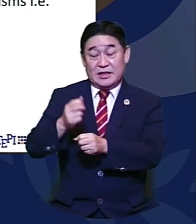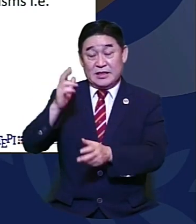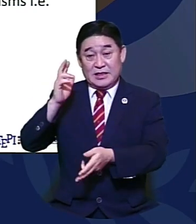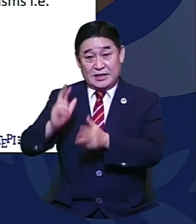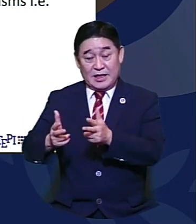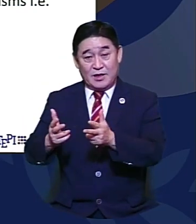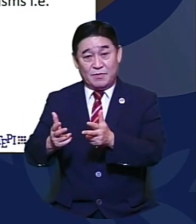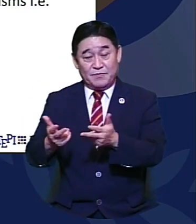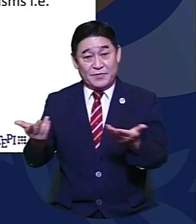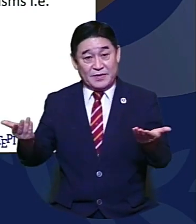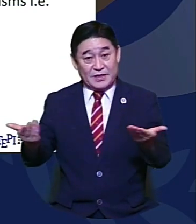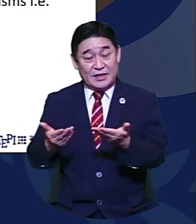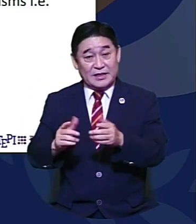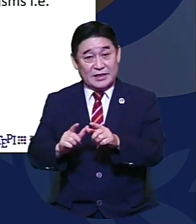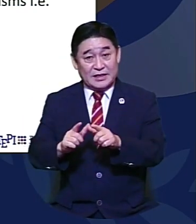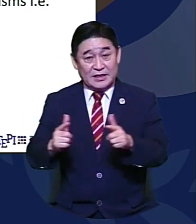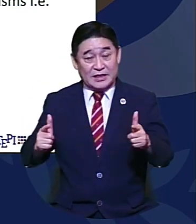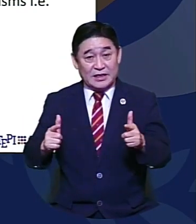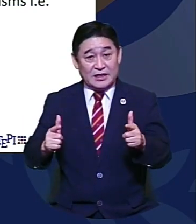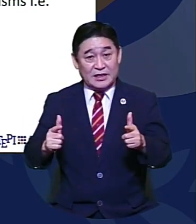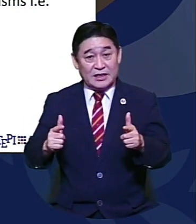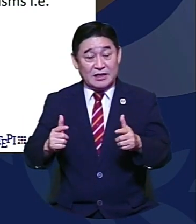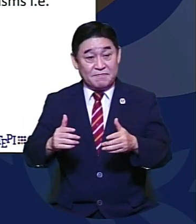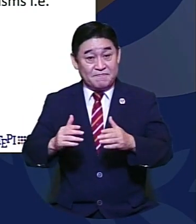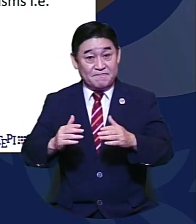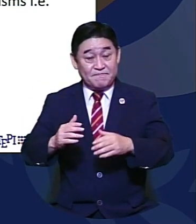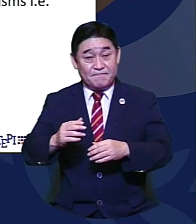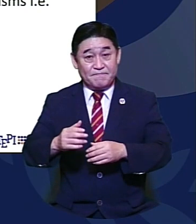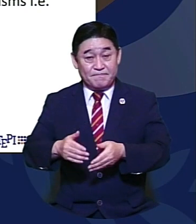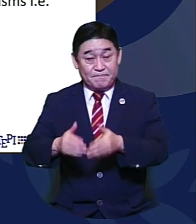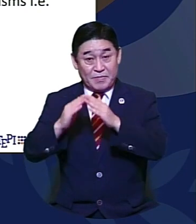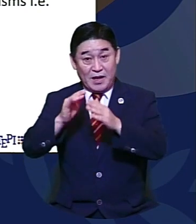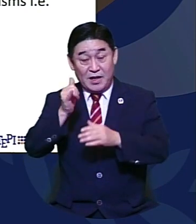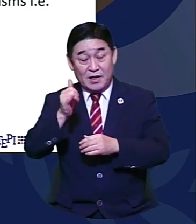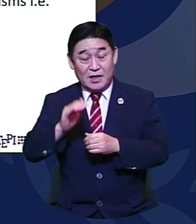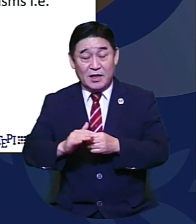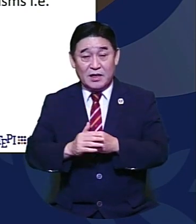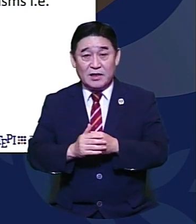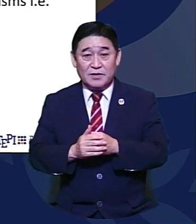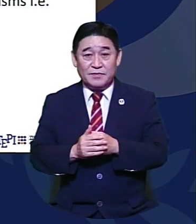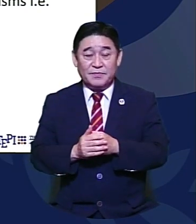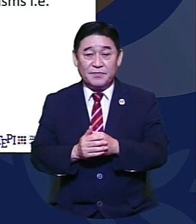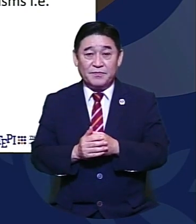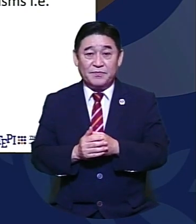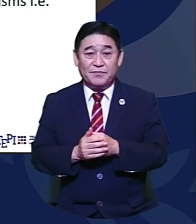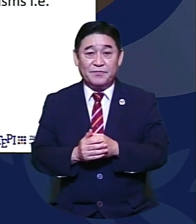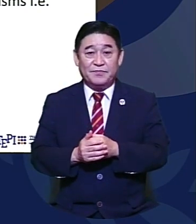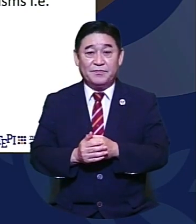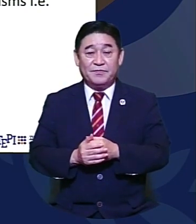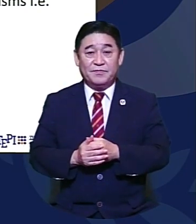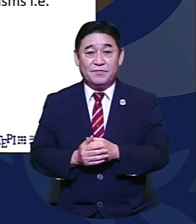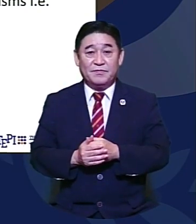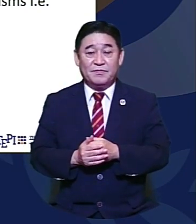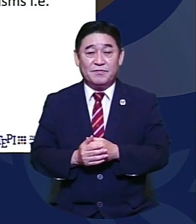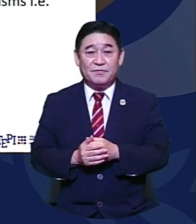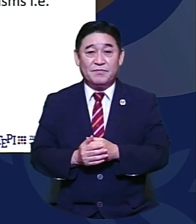the category. Means that we were able to provide a certain scale of job opportunity